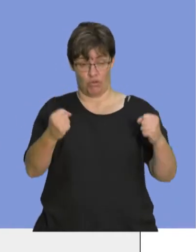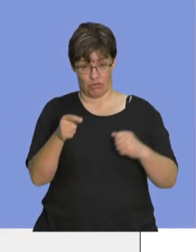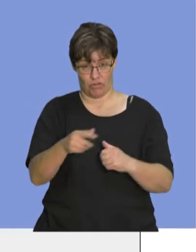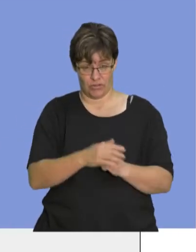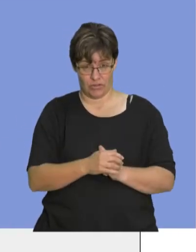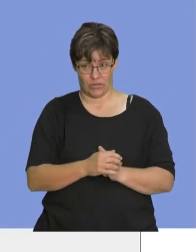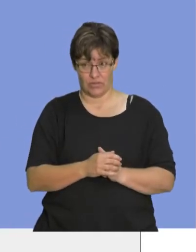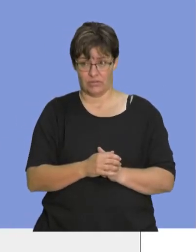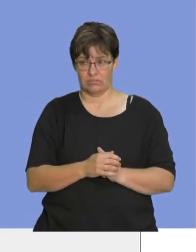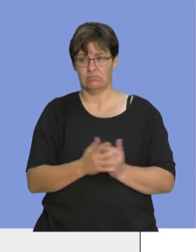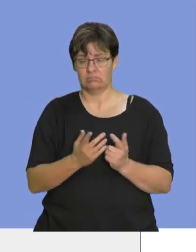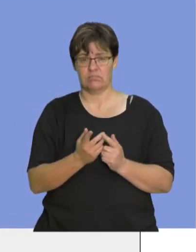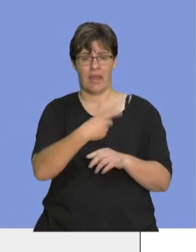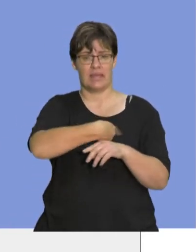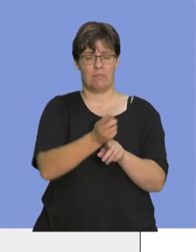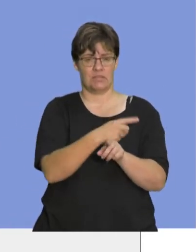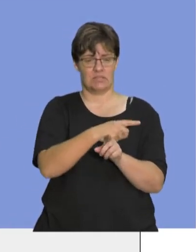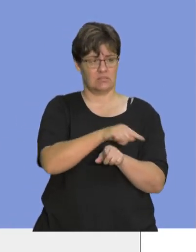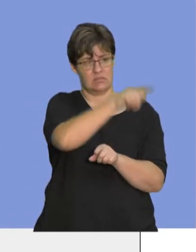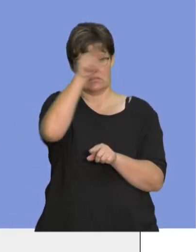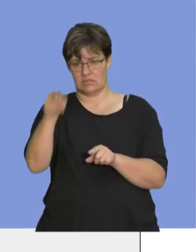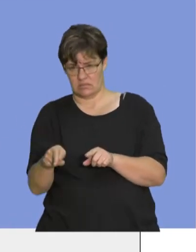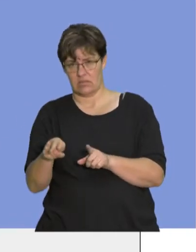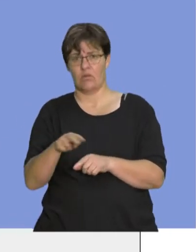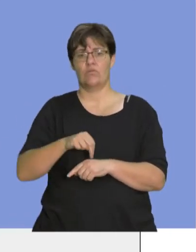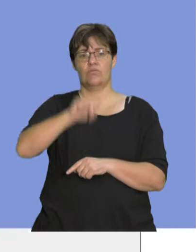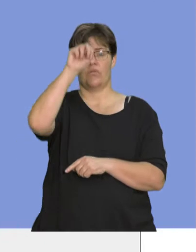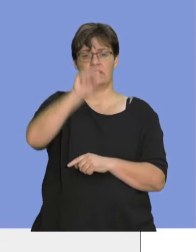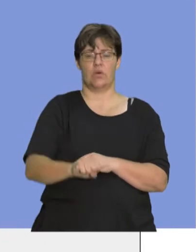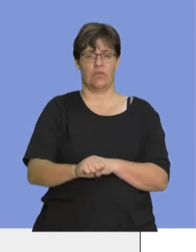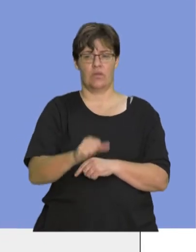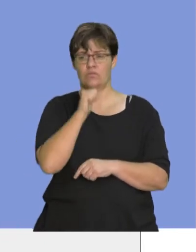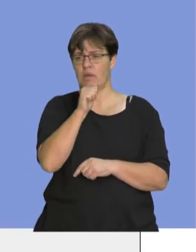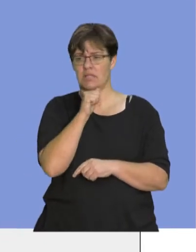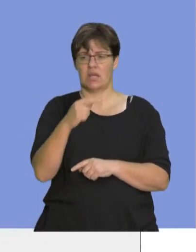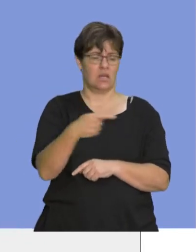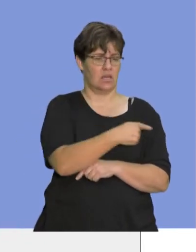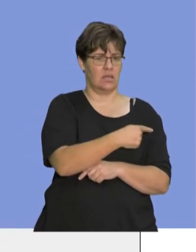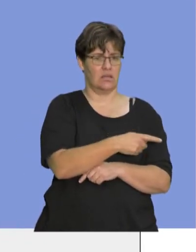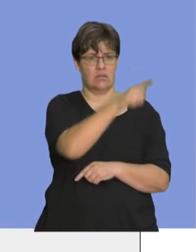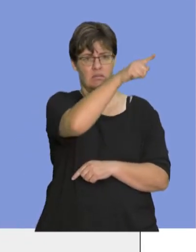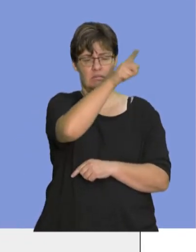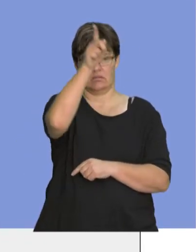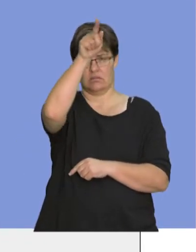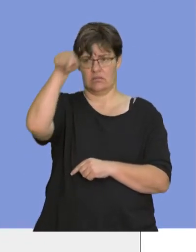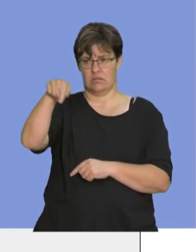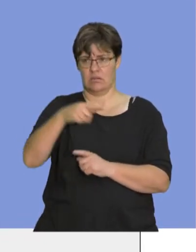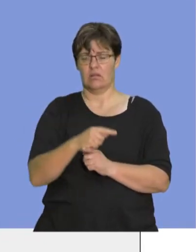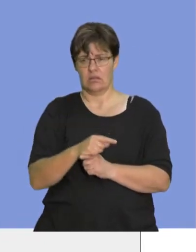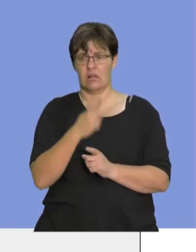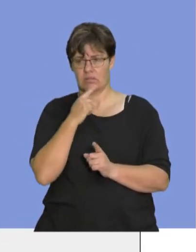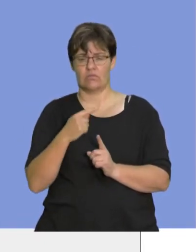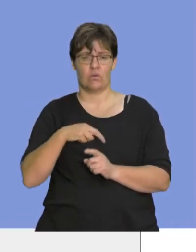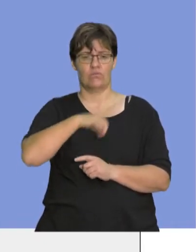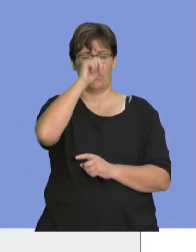So even if we move the compass, it will still rest in the north-south direction. Irrespective of where you